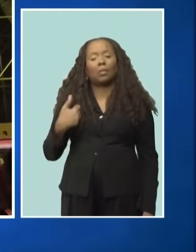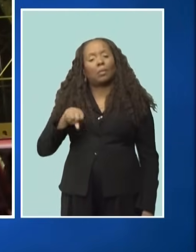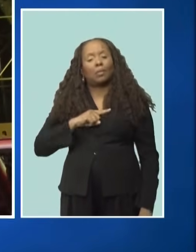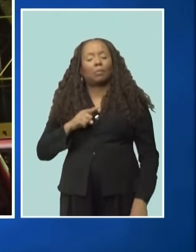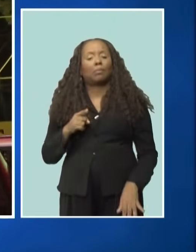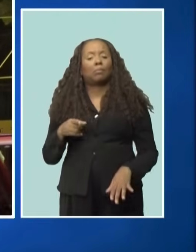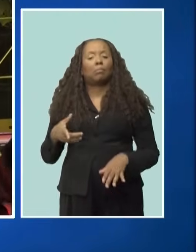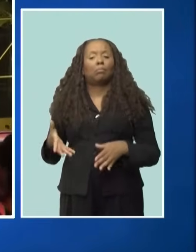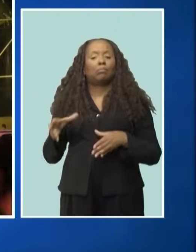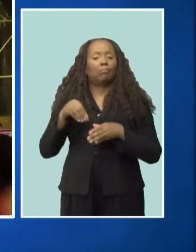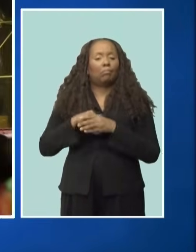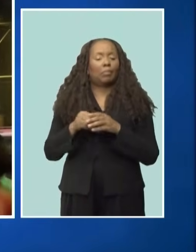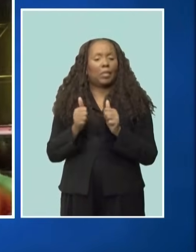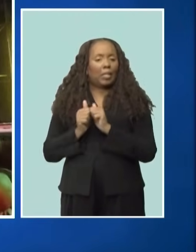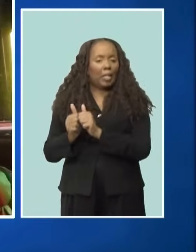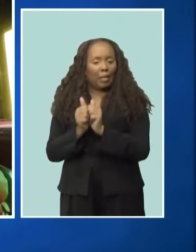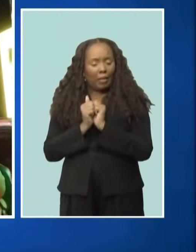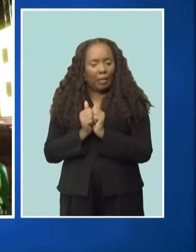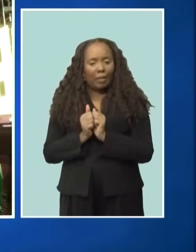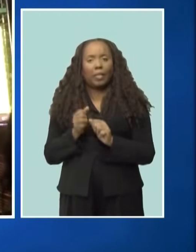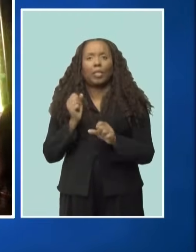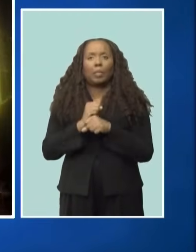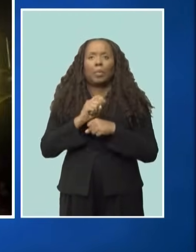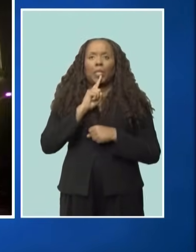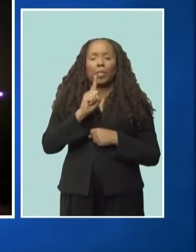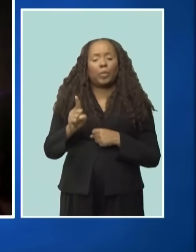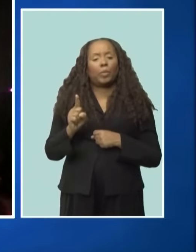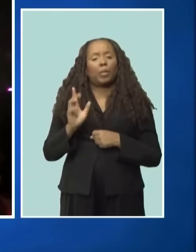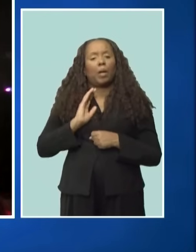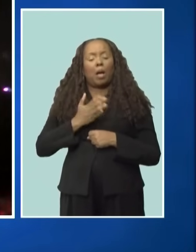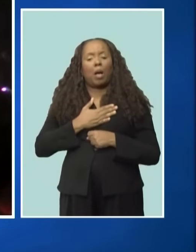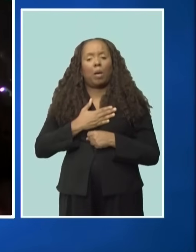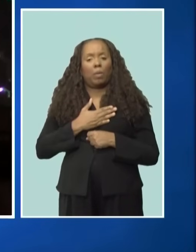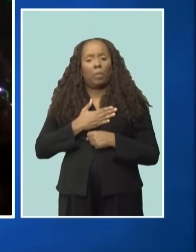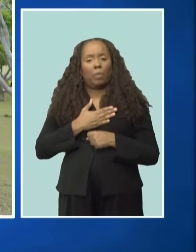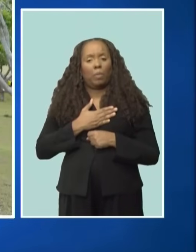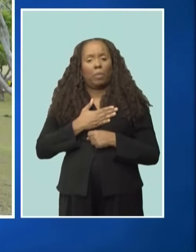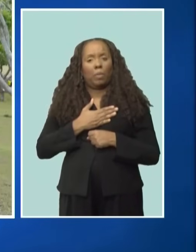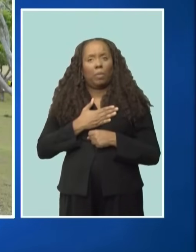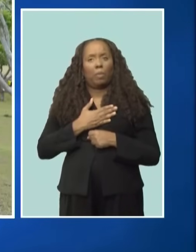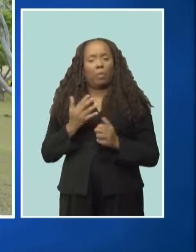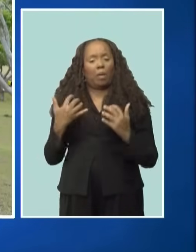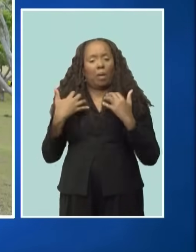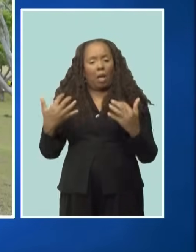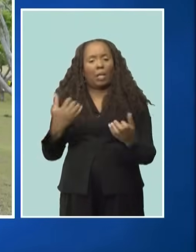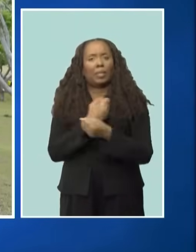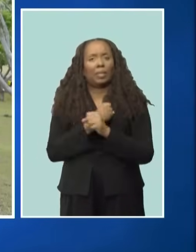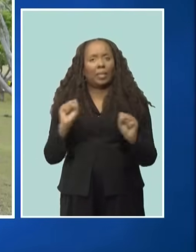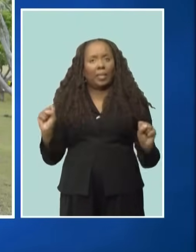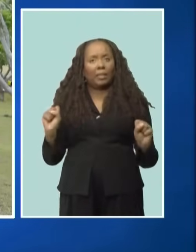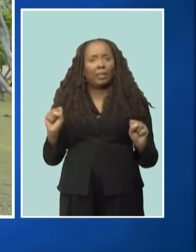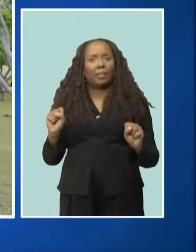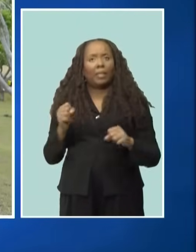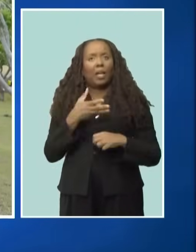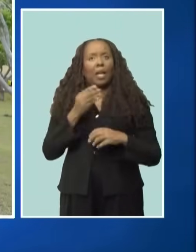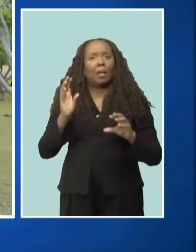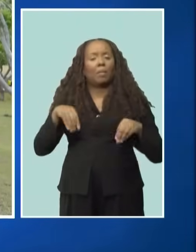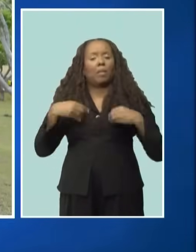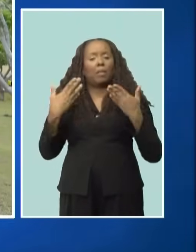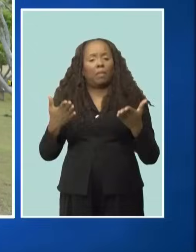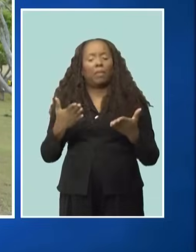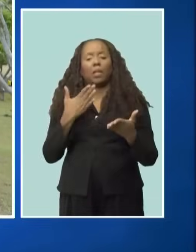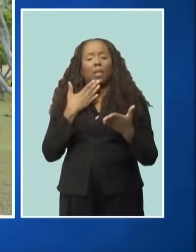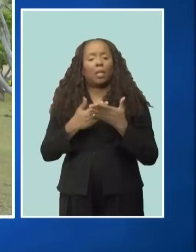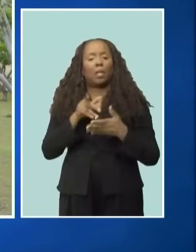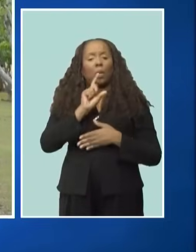to make sure and we have to ensure that our patrons are safe. That is the #1 priority. and provide quality entertainment. And that is the mantra of the Barbados